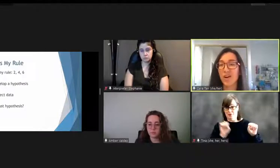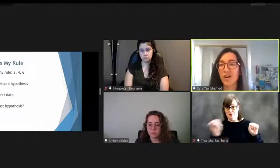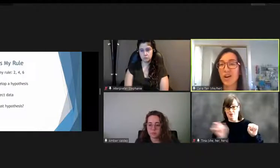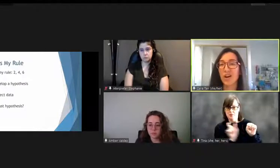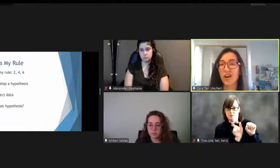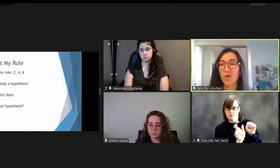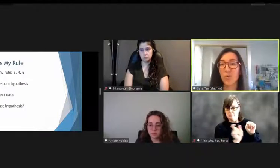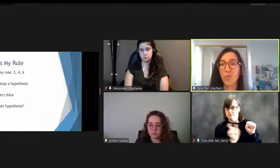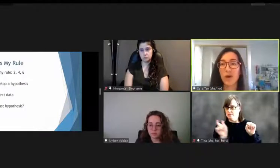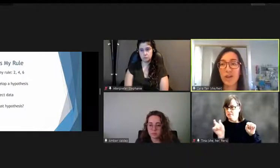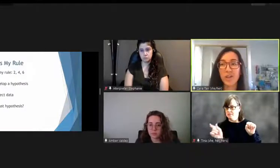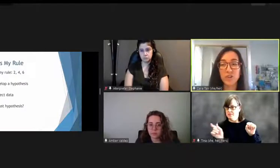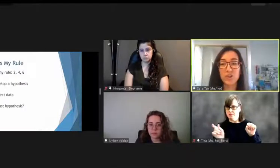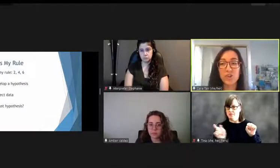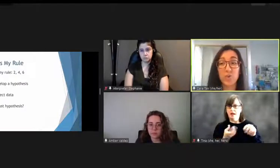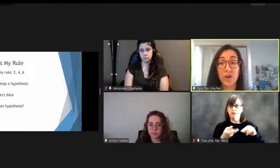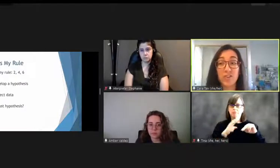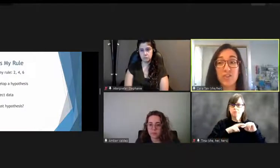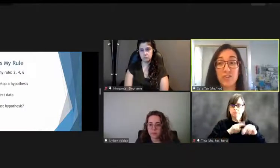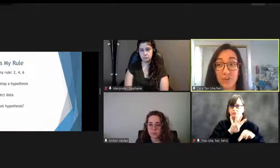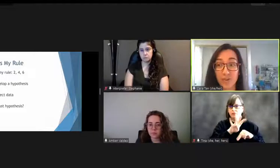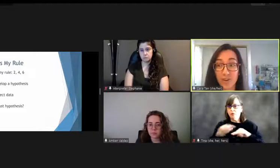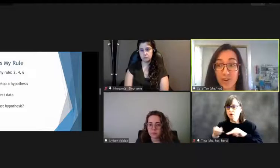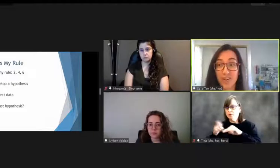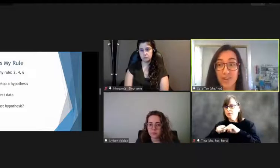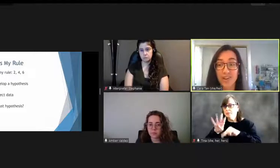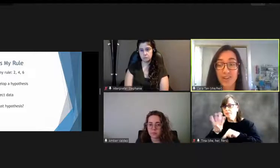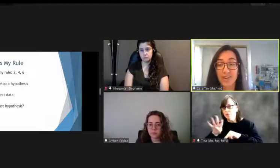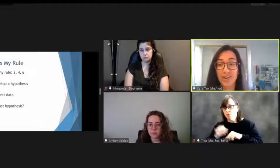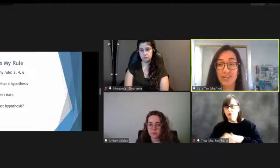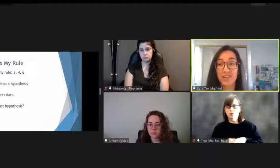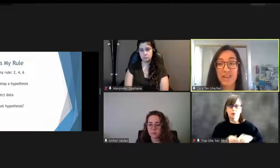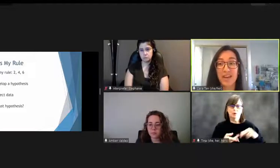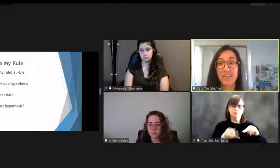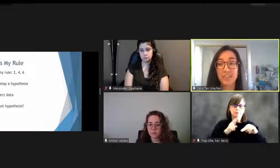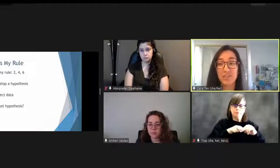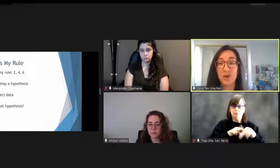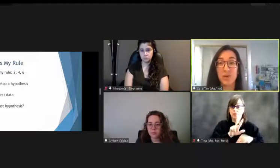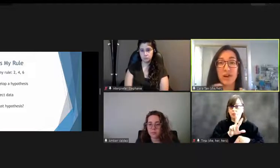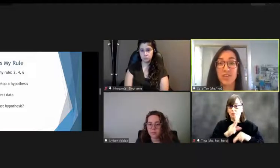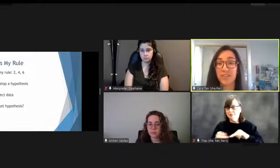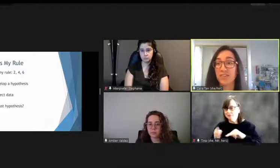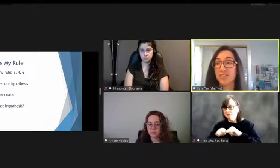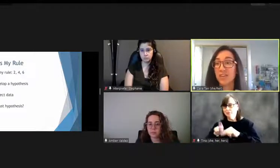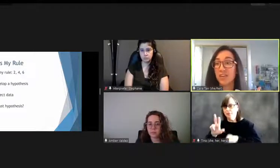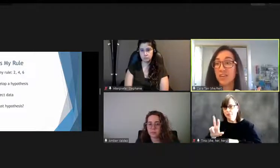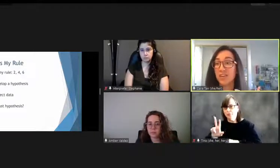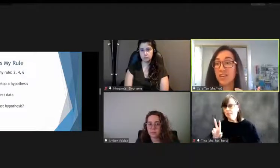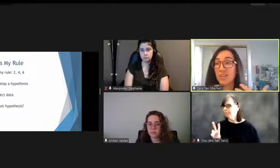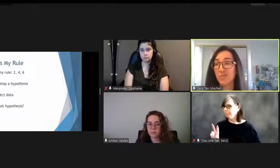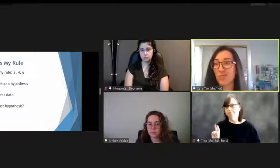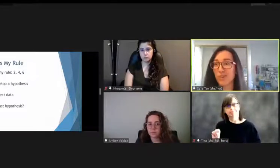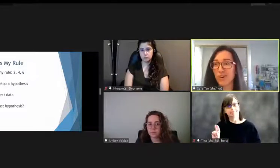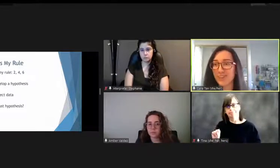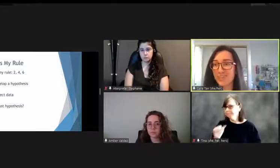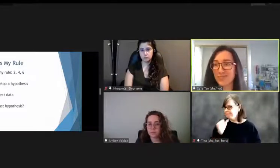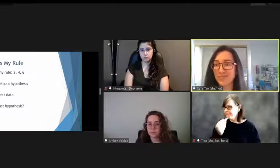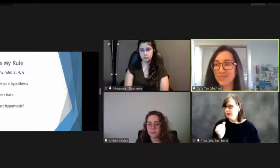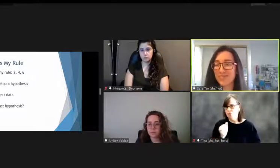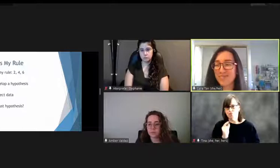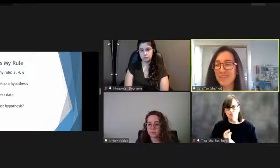Now, what would you want to do to test your hypothesis even